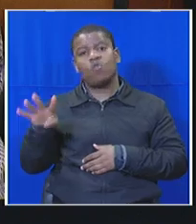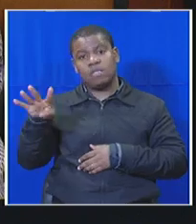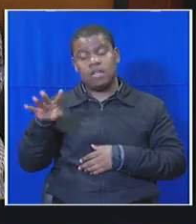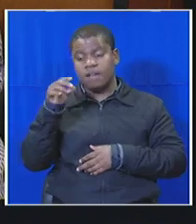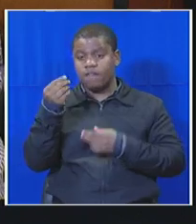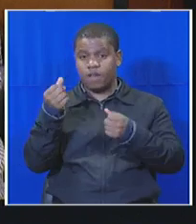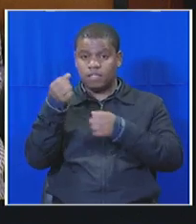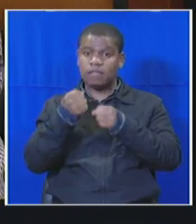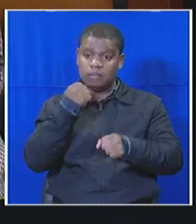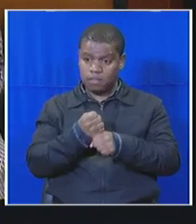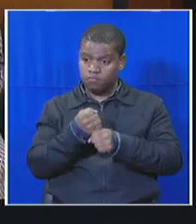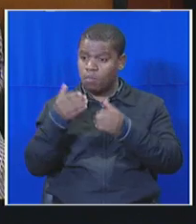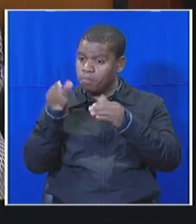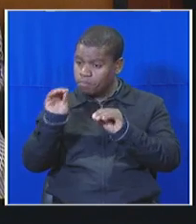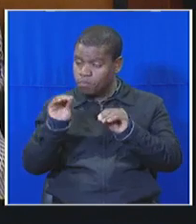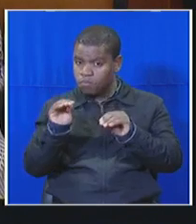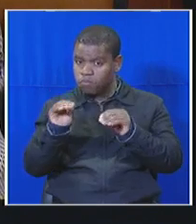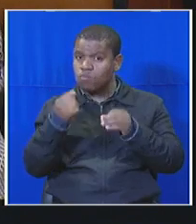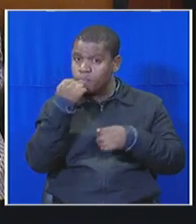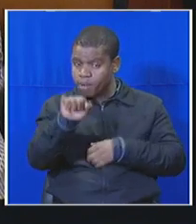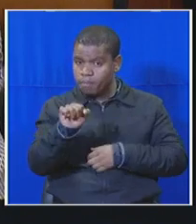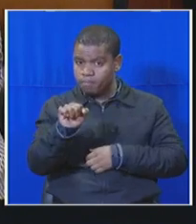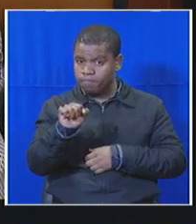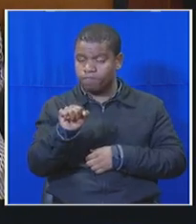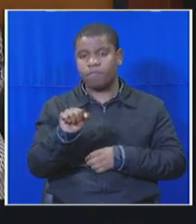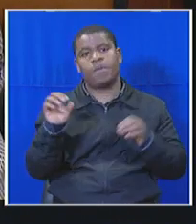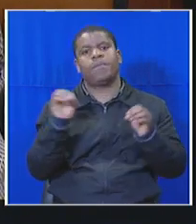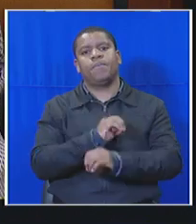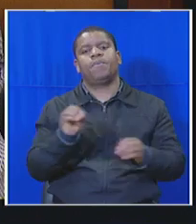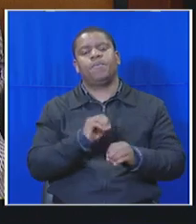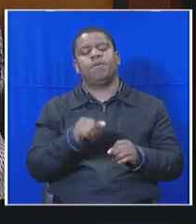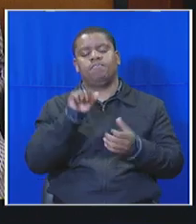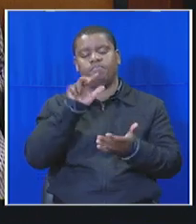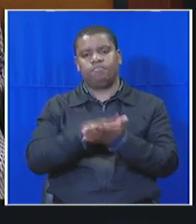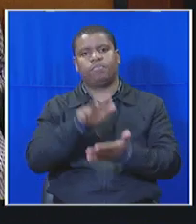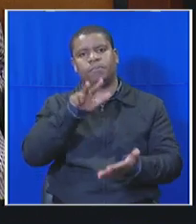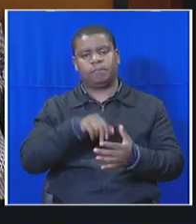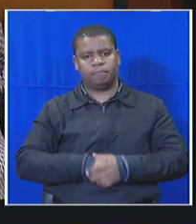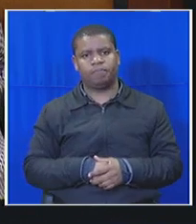Do we have any objection? No objection, agreed to.